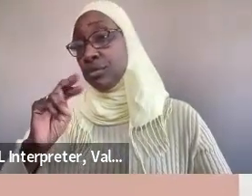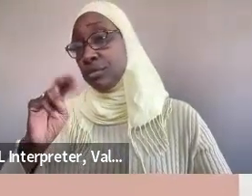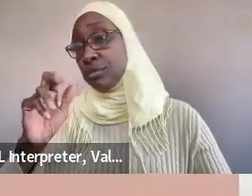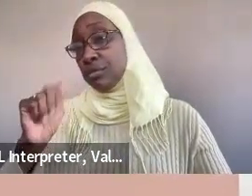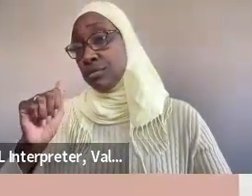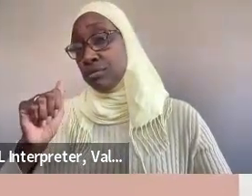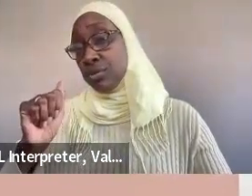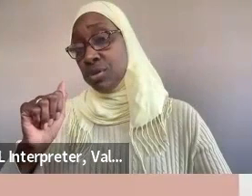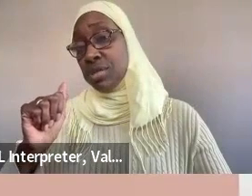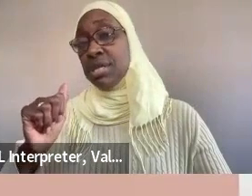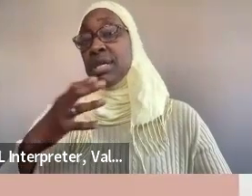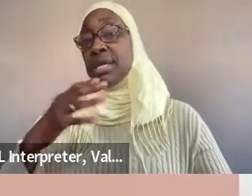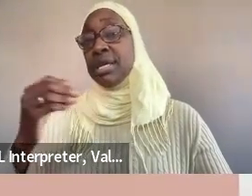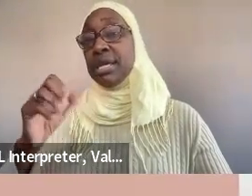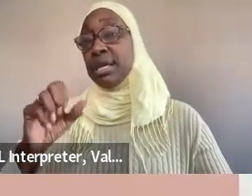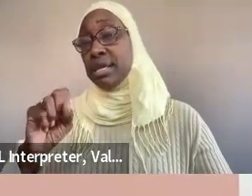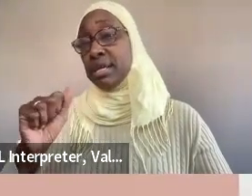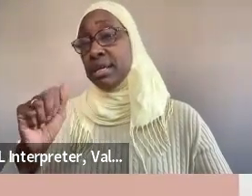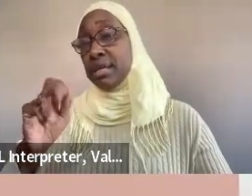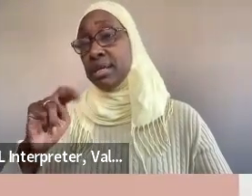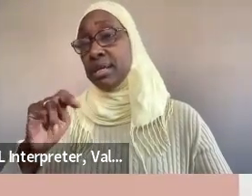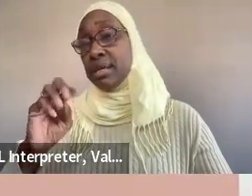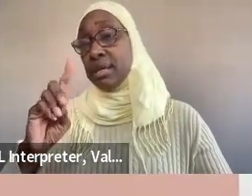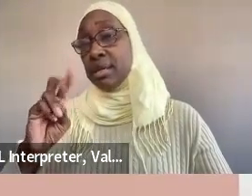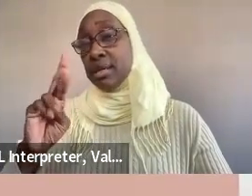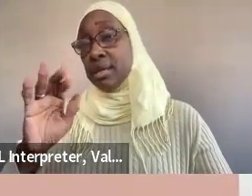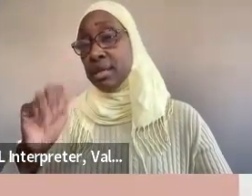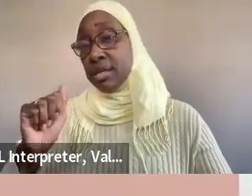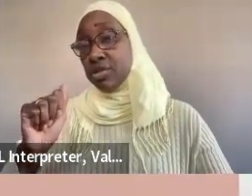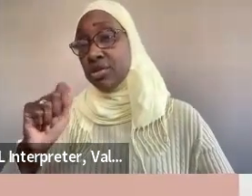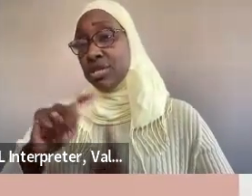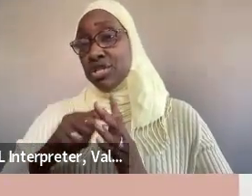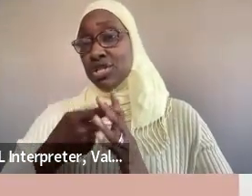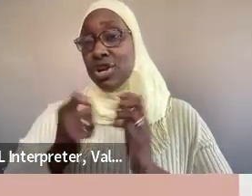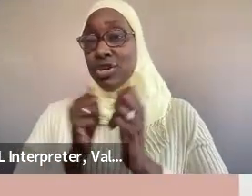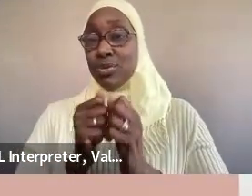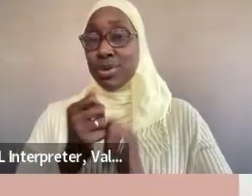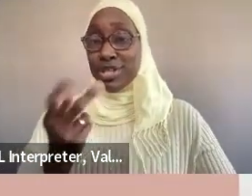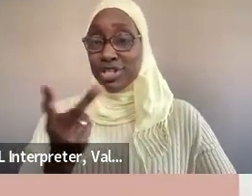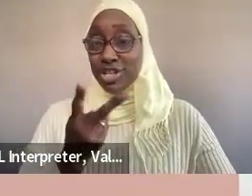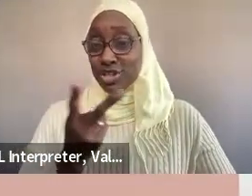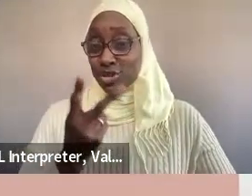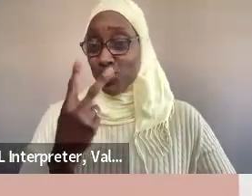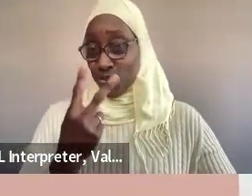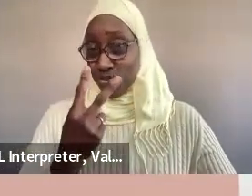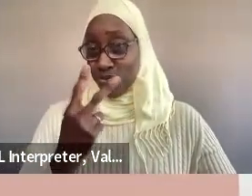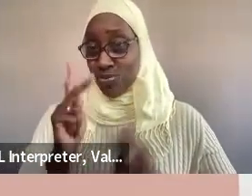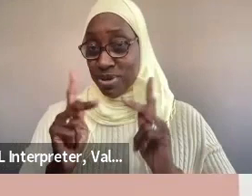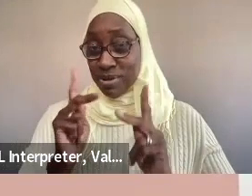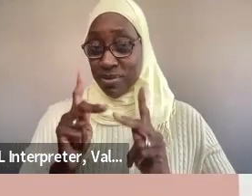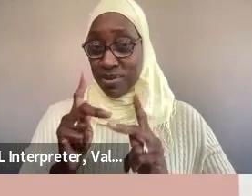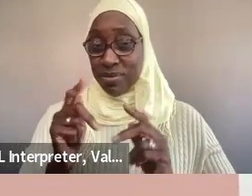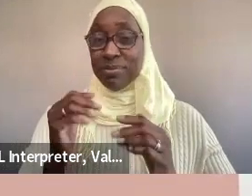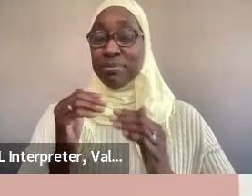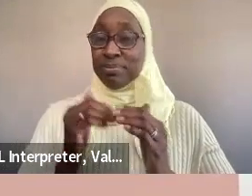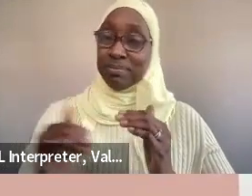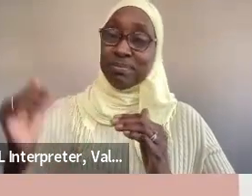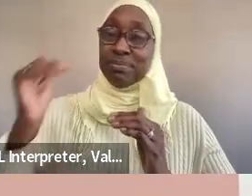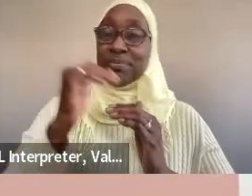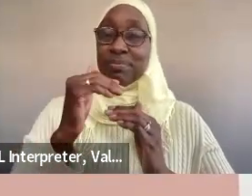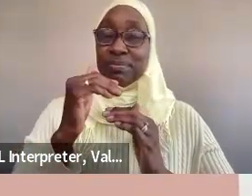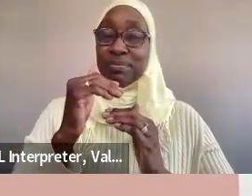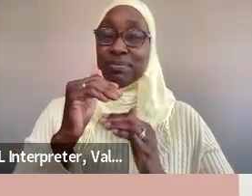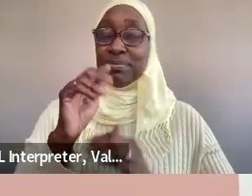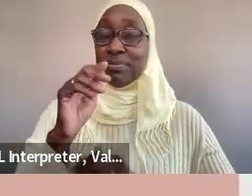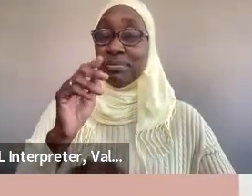2 in 2021. Then they built on with a group of about 5 in 2022 with the project managers